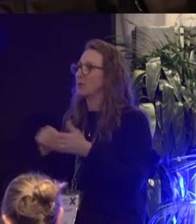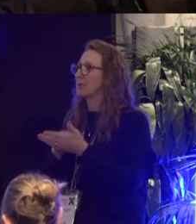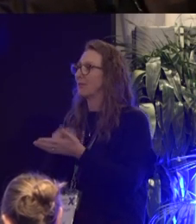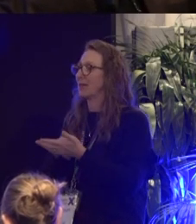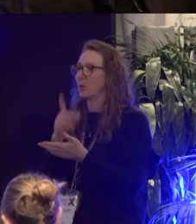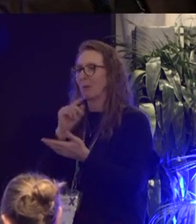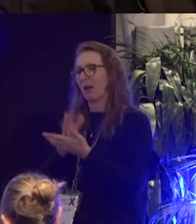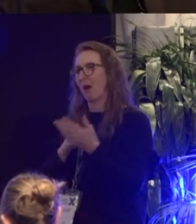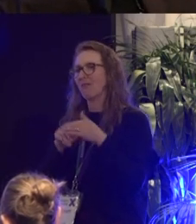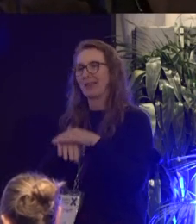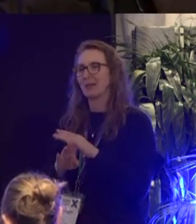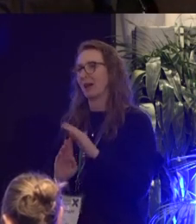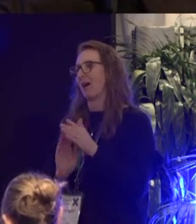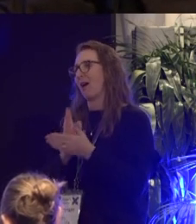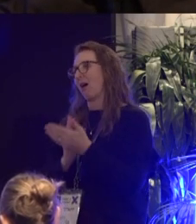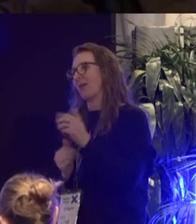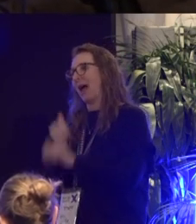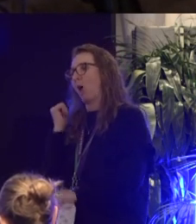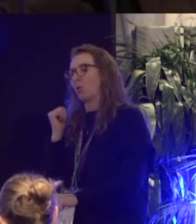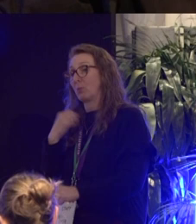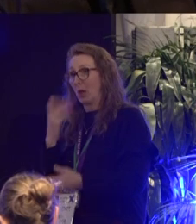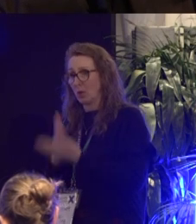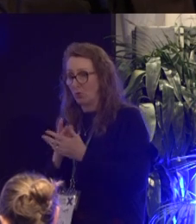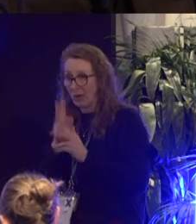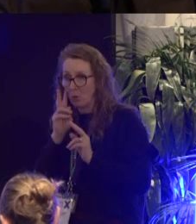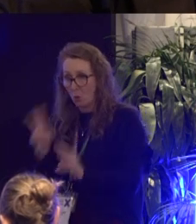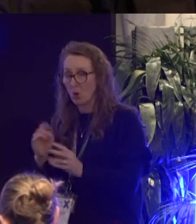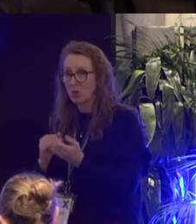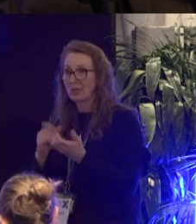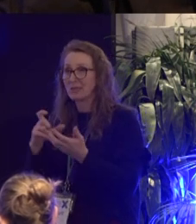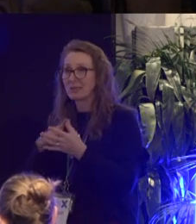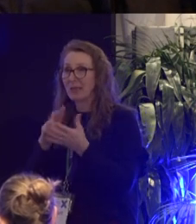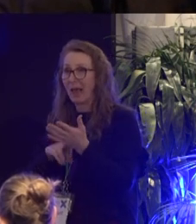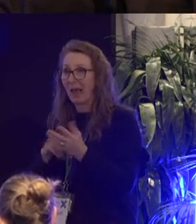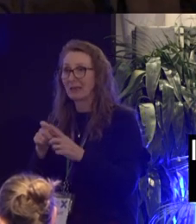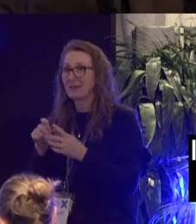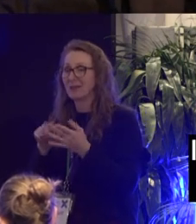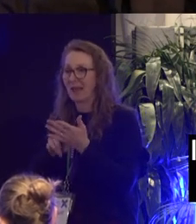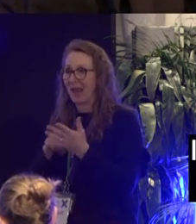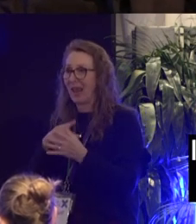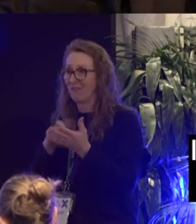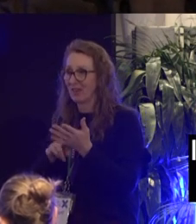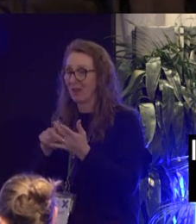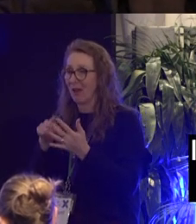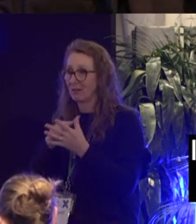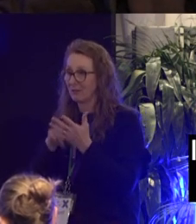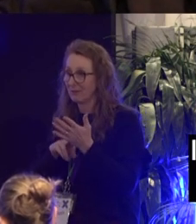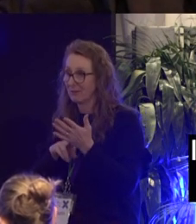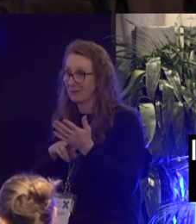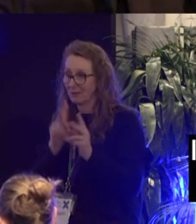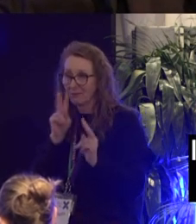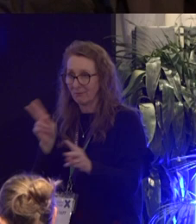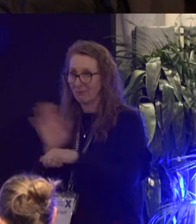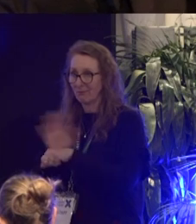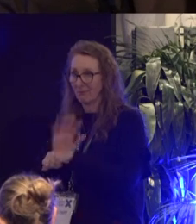in and half out. But you had to really watch the Scandinavian noir. And because of that, I think that's the reason why it resonates so